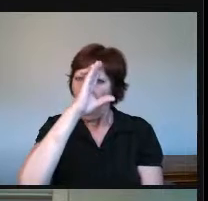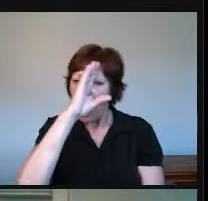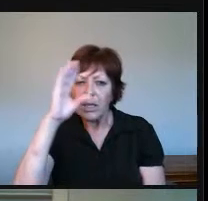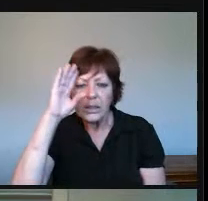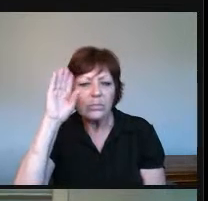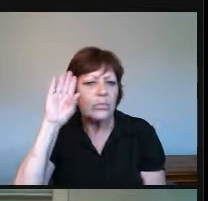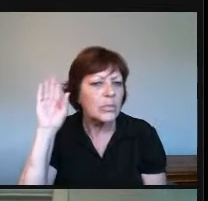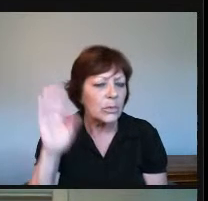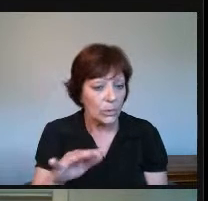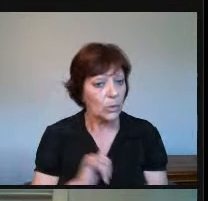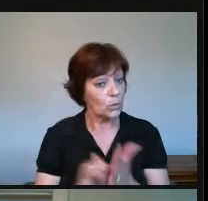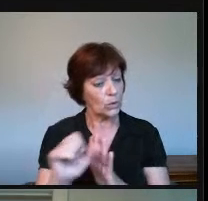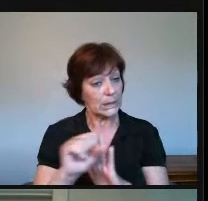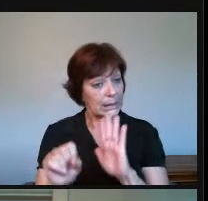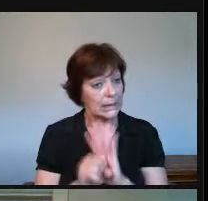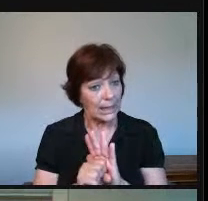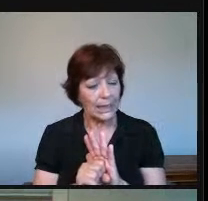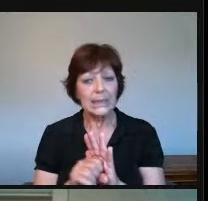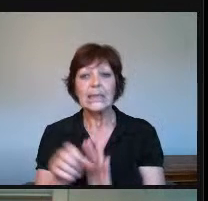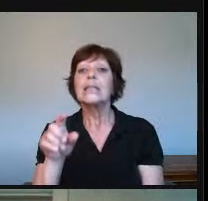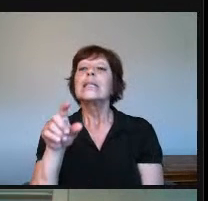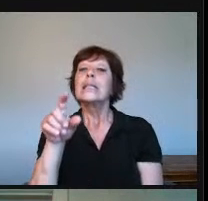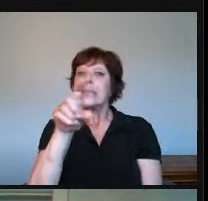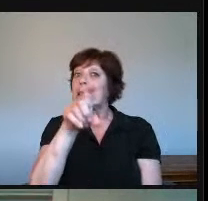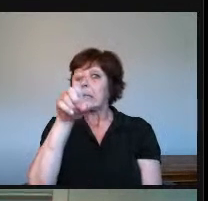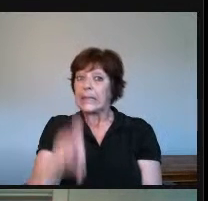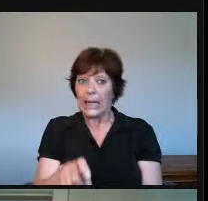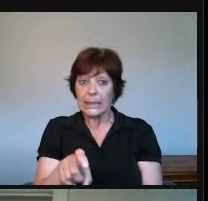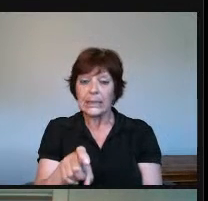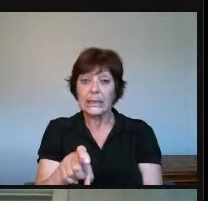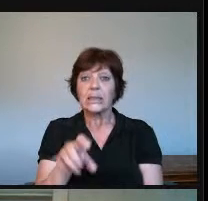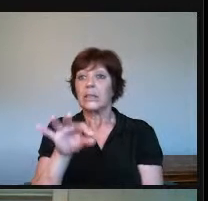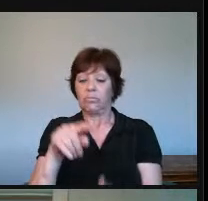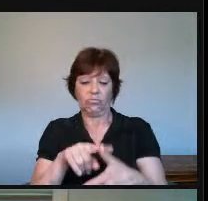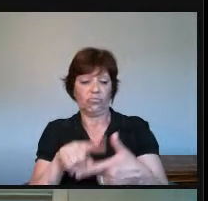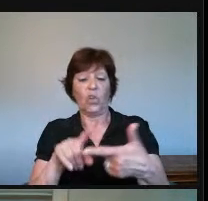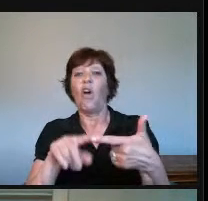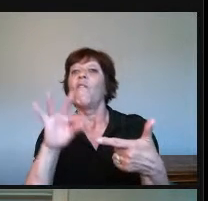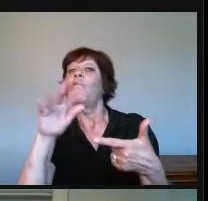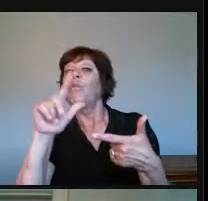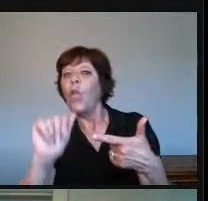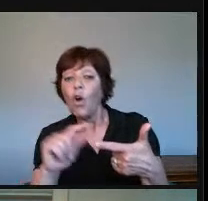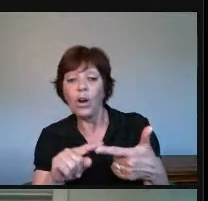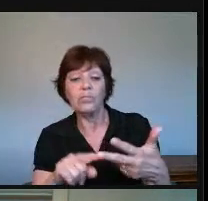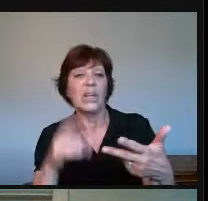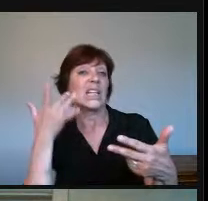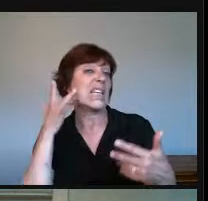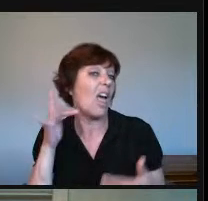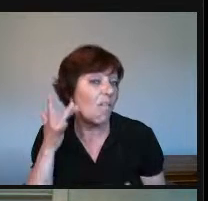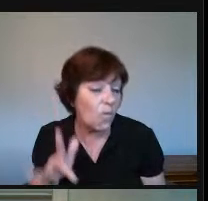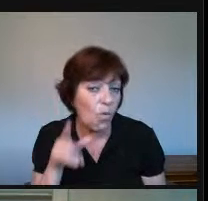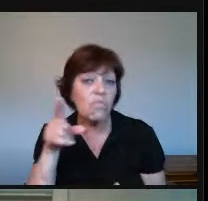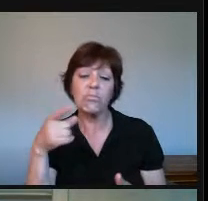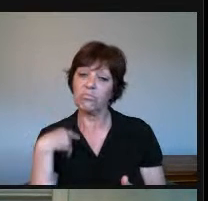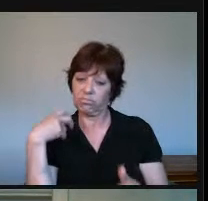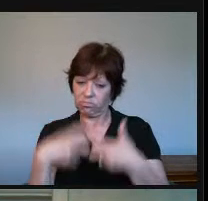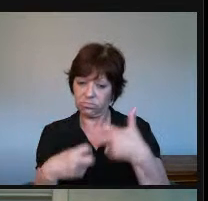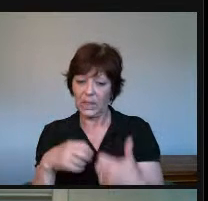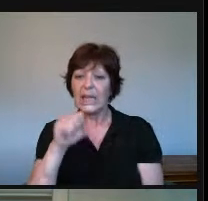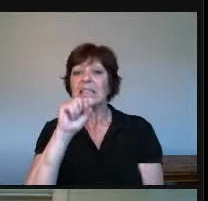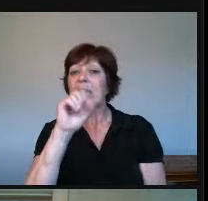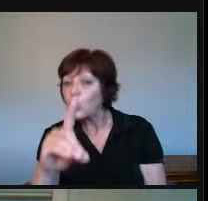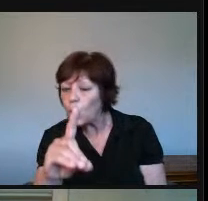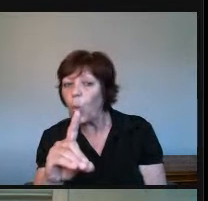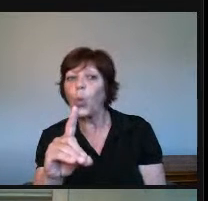State. Texas was having a major outbreak. Florida had, California had major problems. South Dakota had